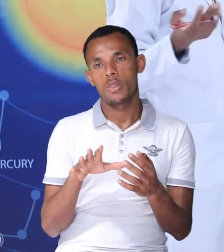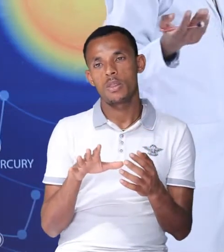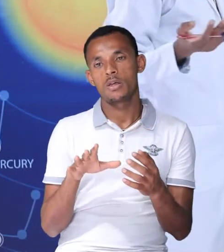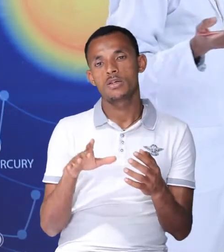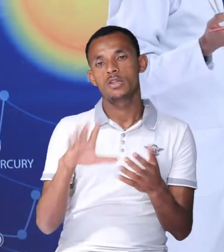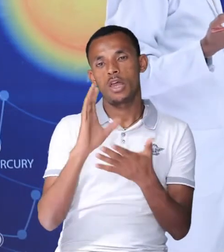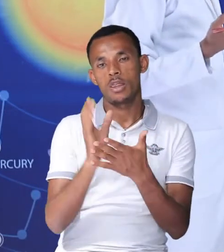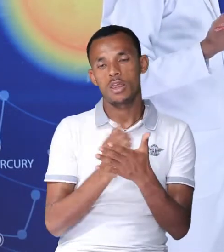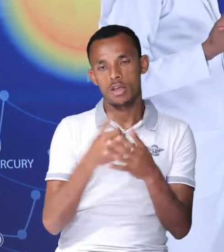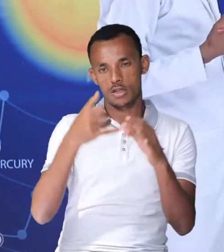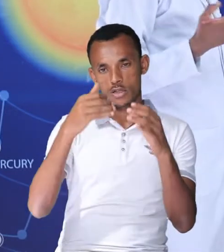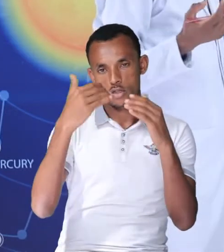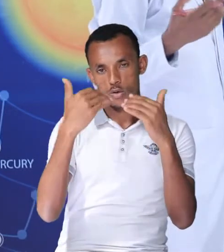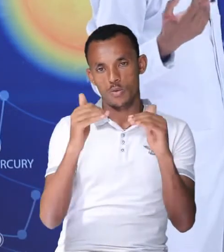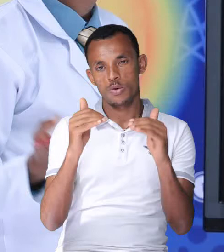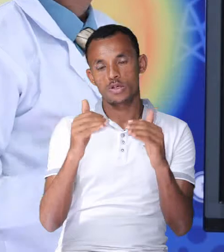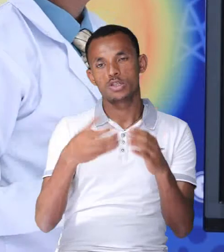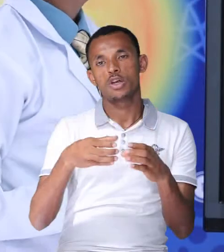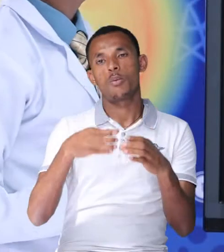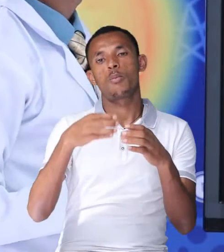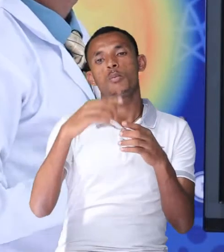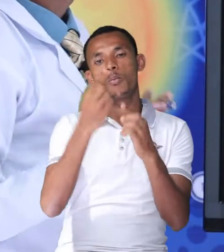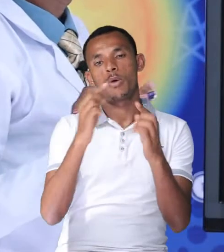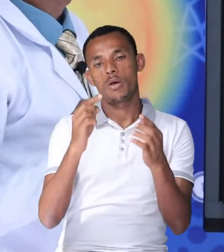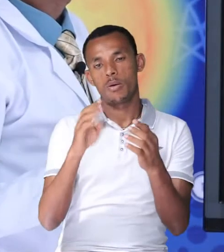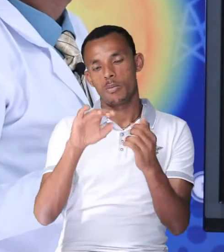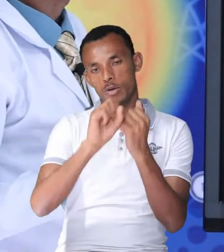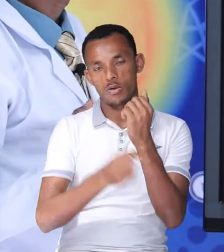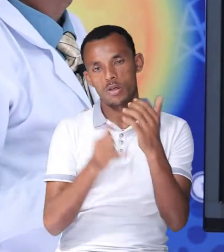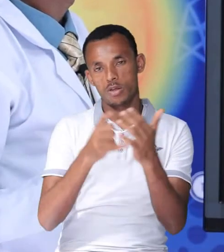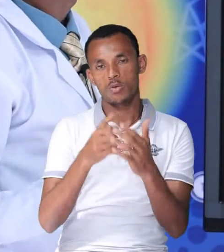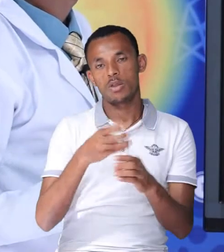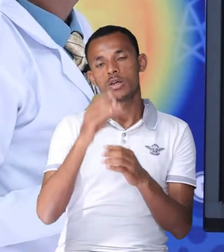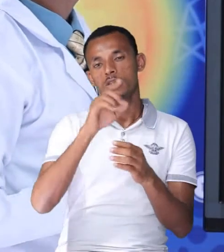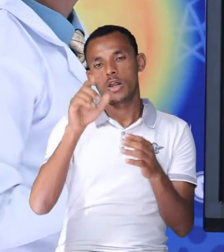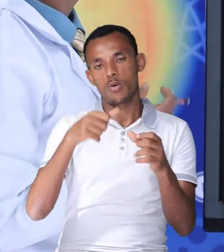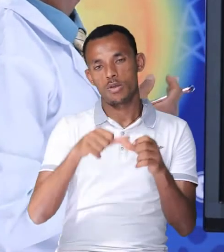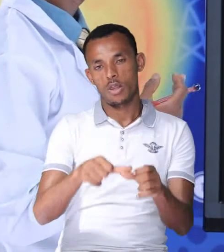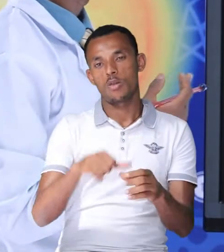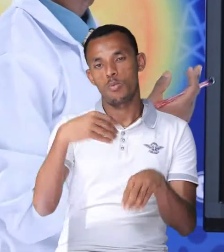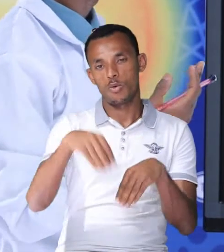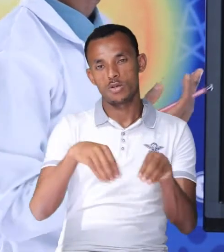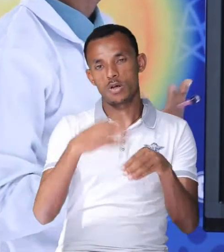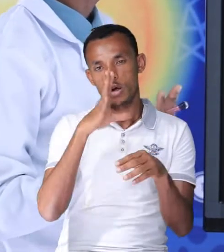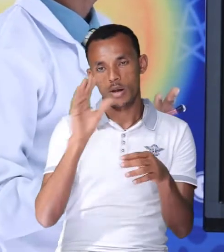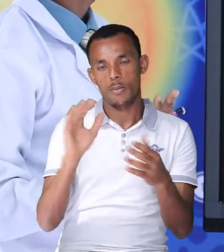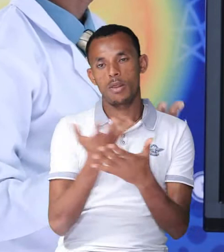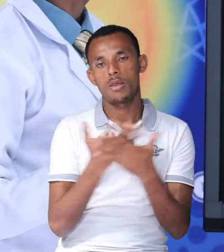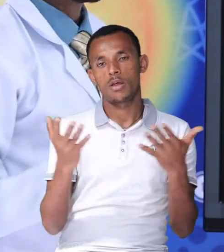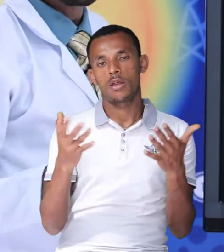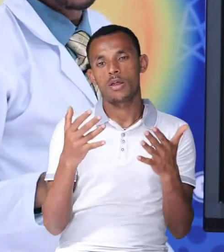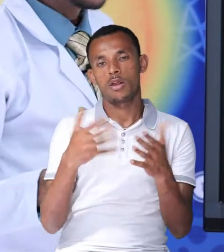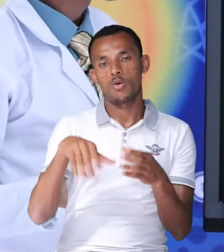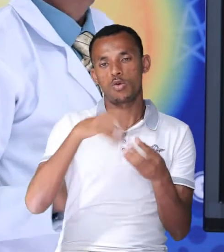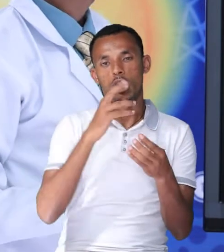take the shape of this container. They are in constant motion, and the particles in liquid